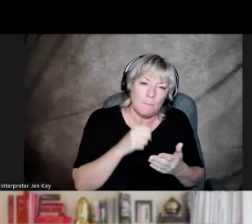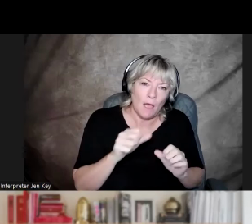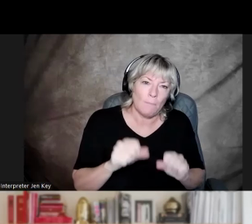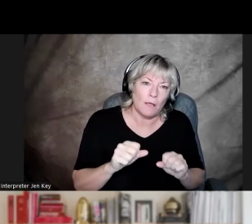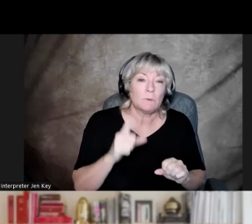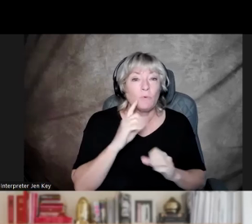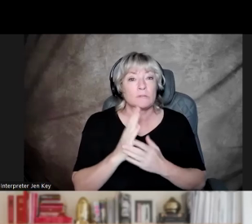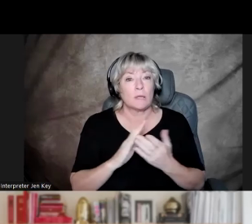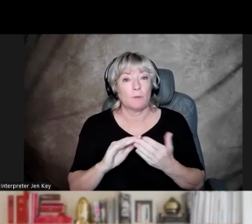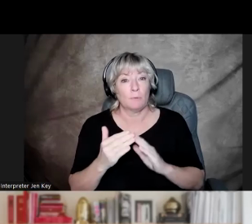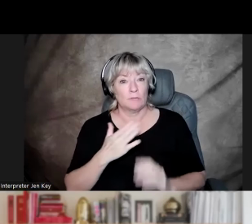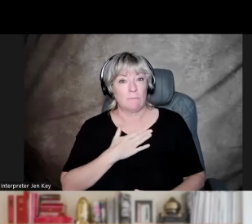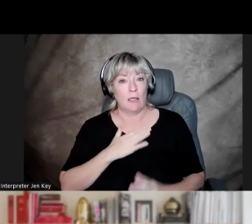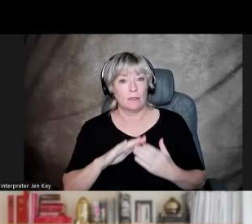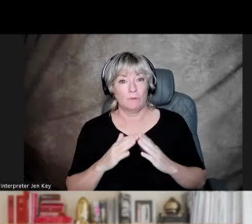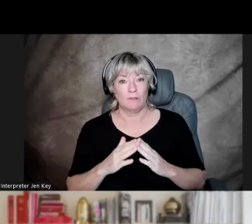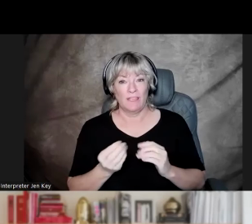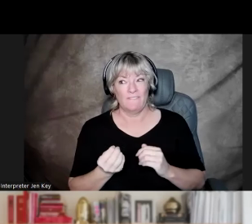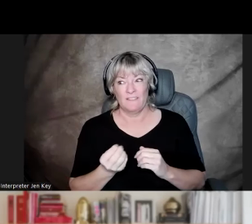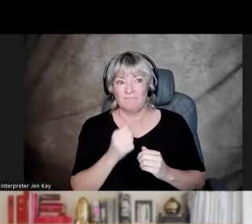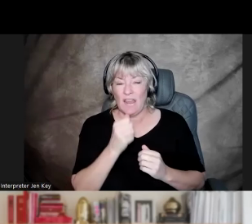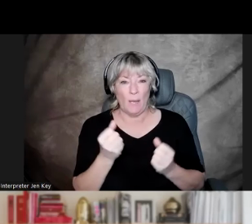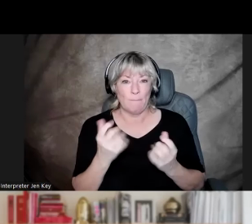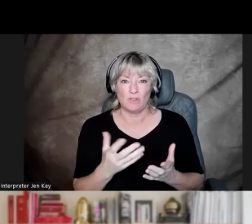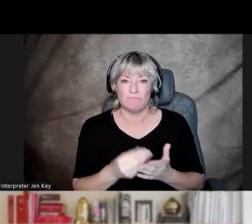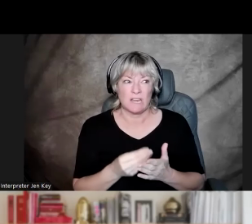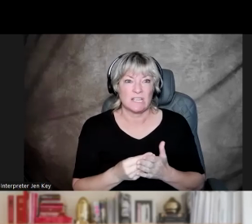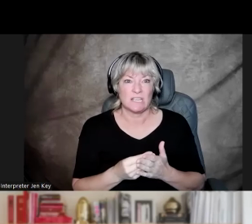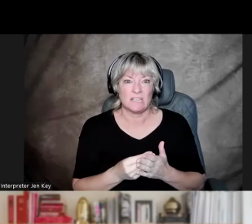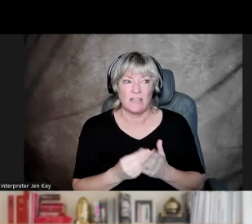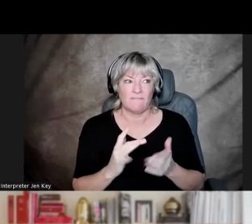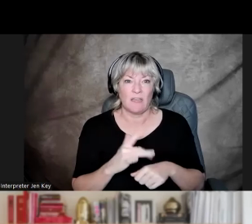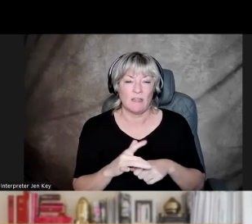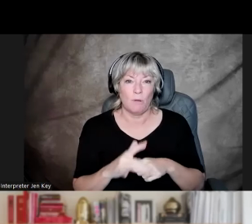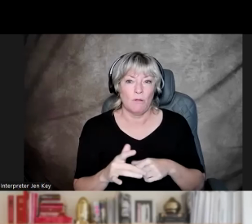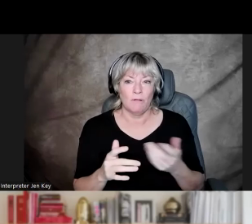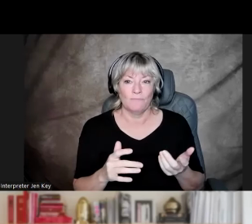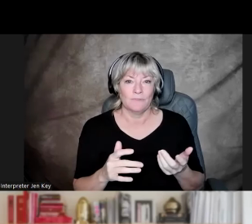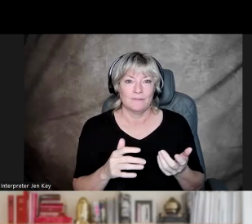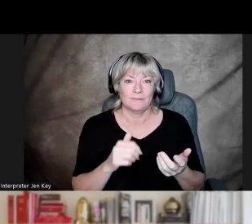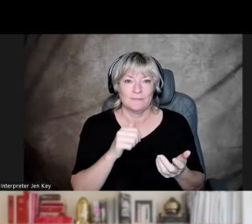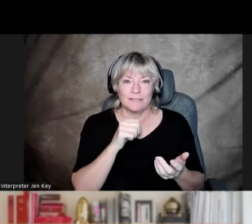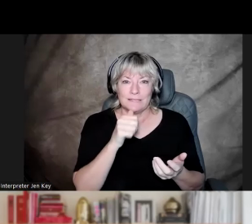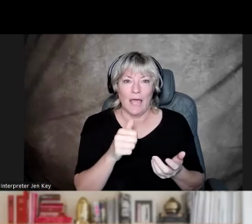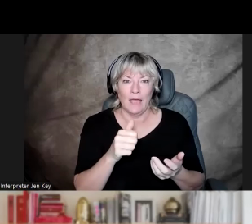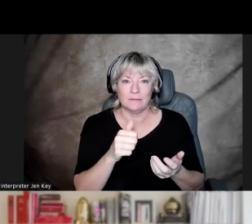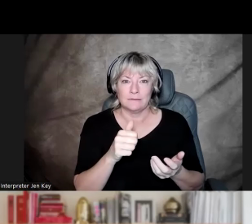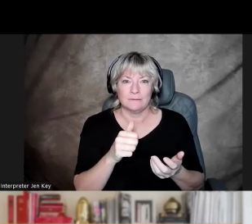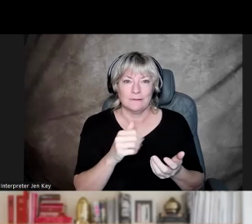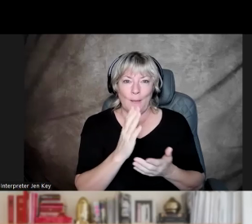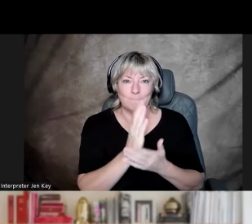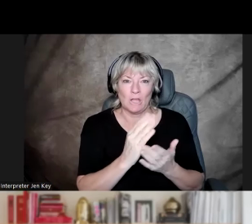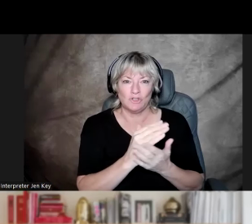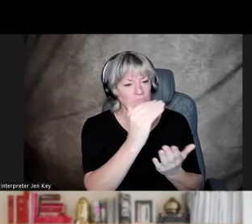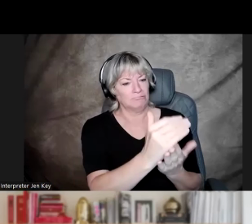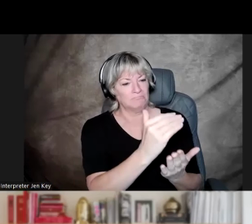communities like my own, there's not a lot of funding. It's not often, one of those finance budget lines. And so you have to